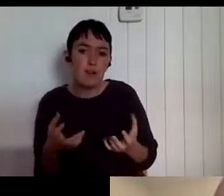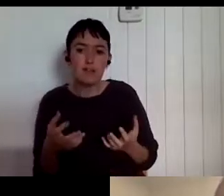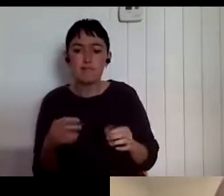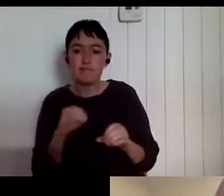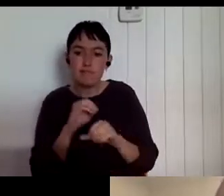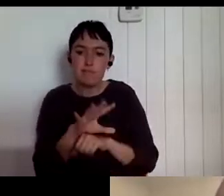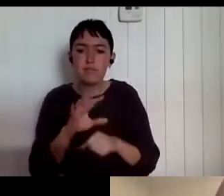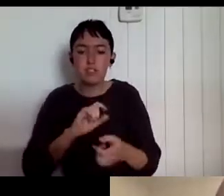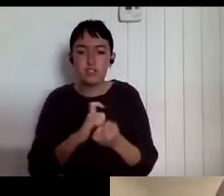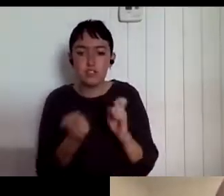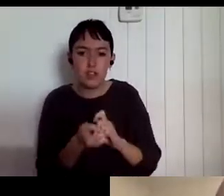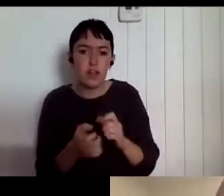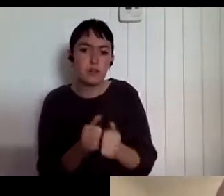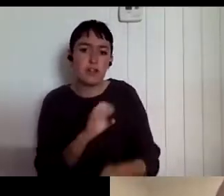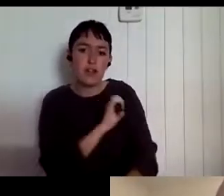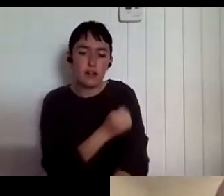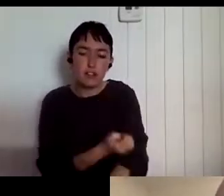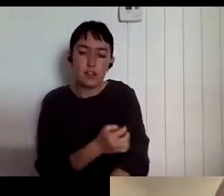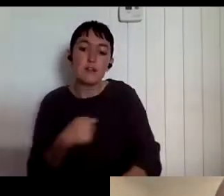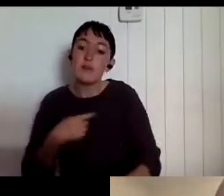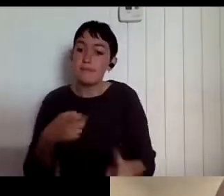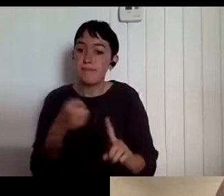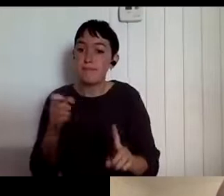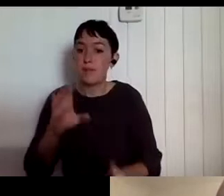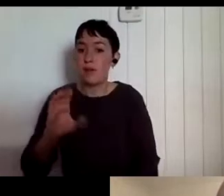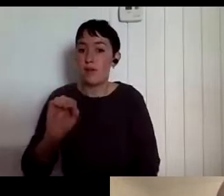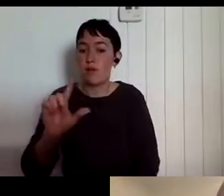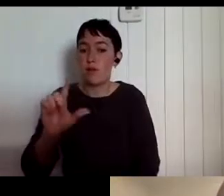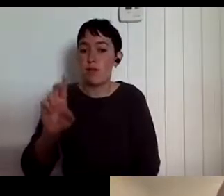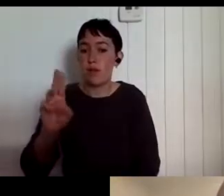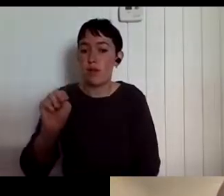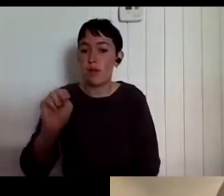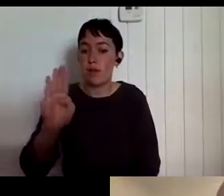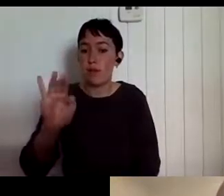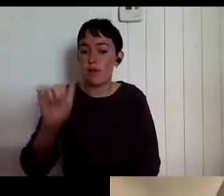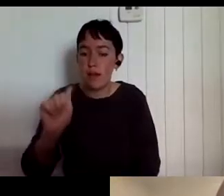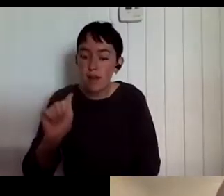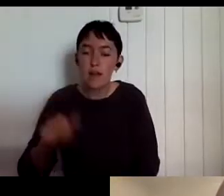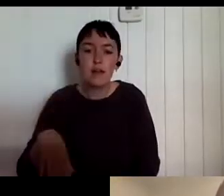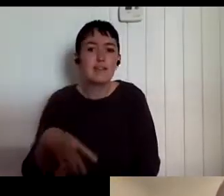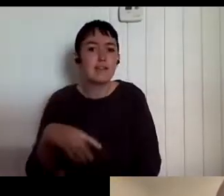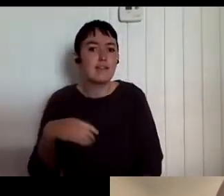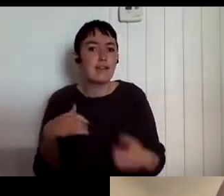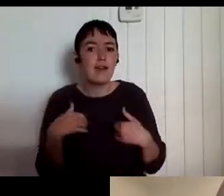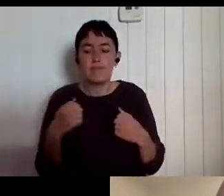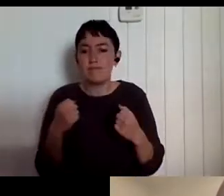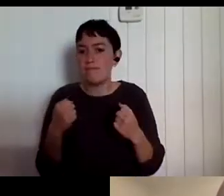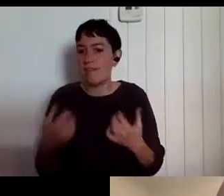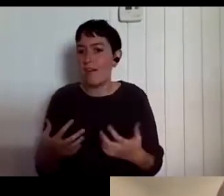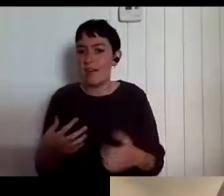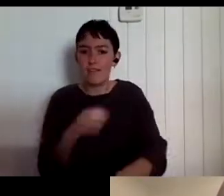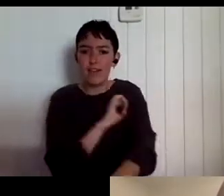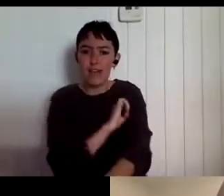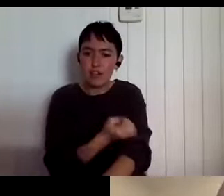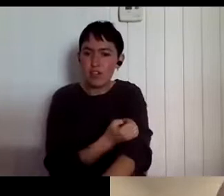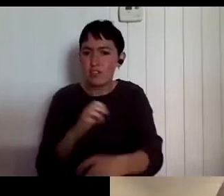had the experience, you know, I was born in Colombia, and when I was growing up, we had a lot of energy insecurities. I remember there was like at night, there were certain days they couldn't